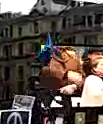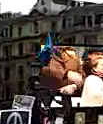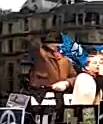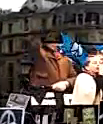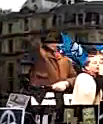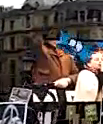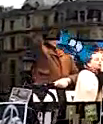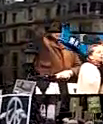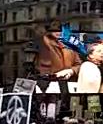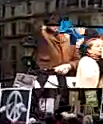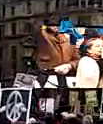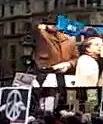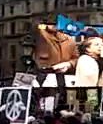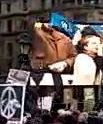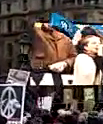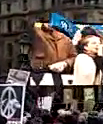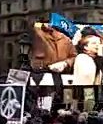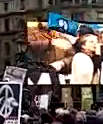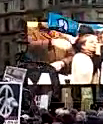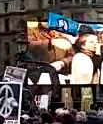so,